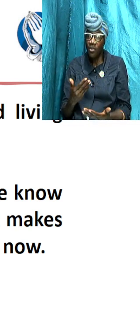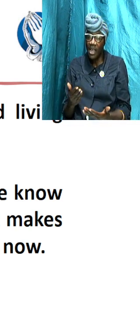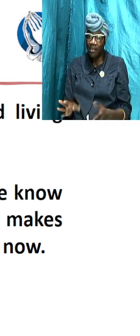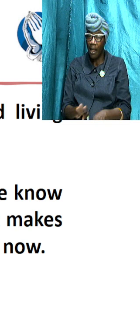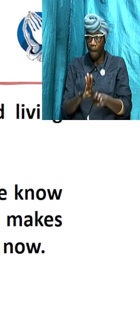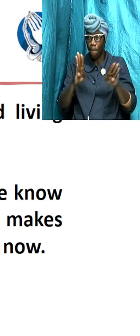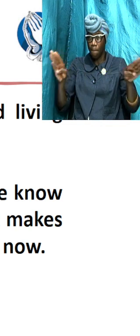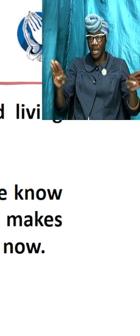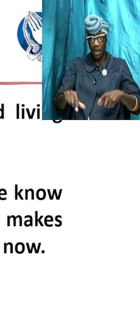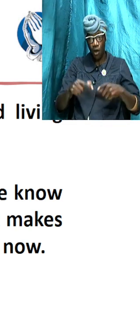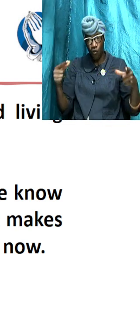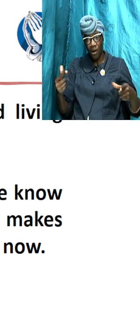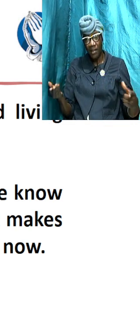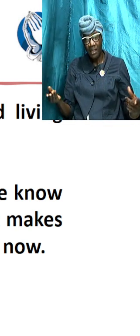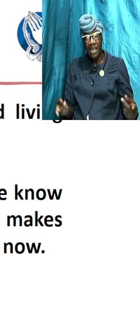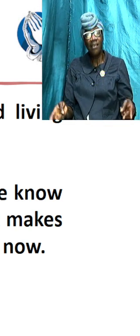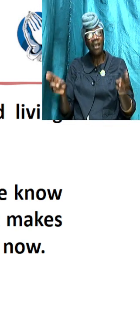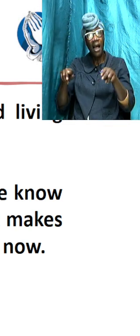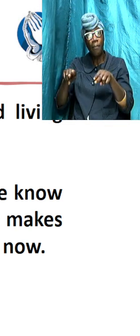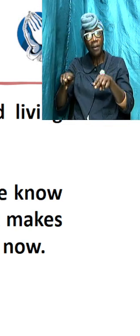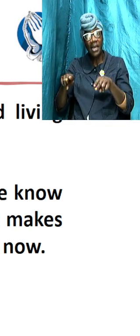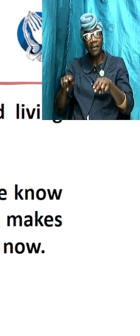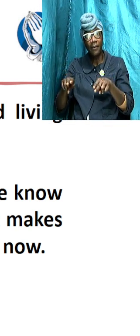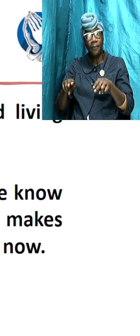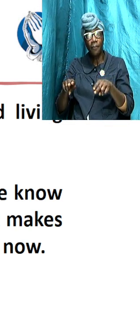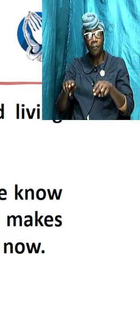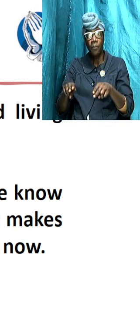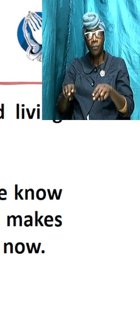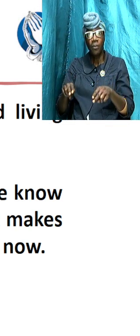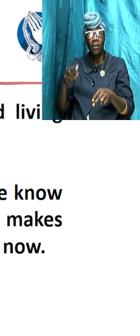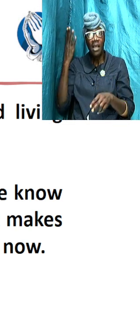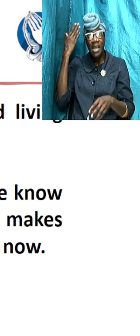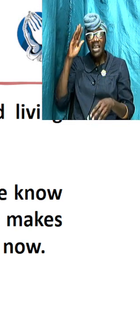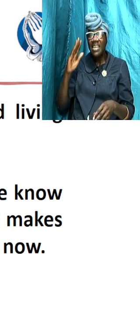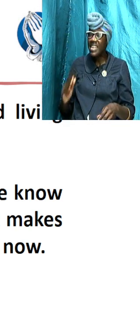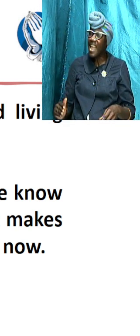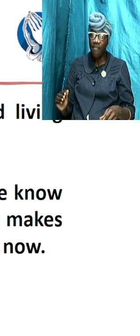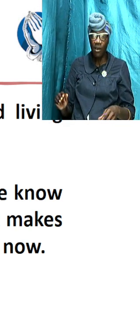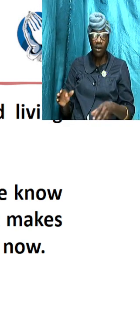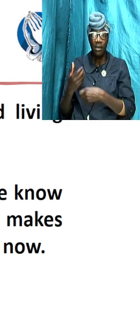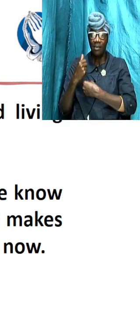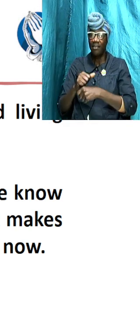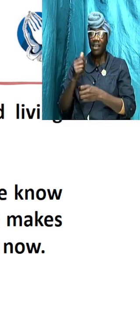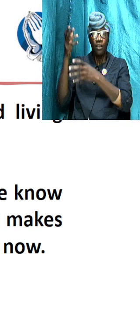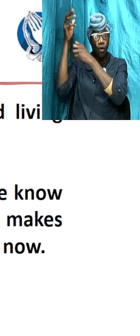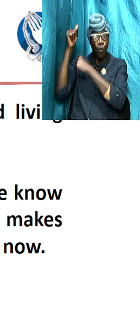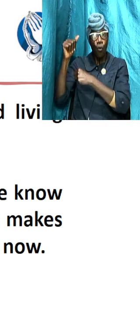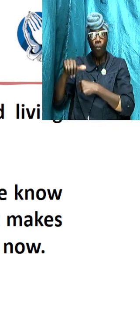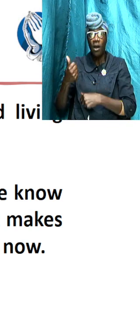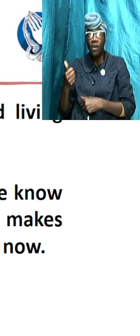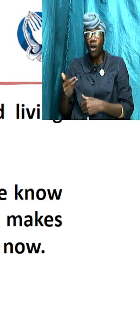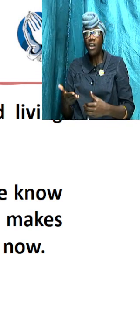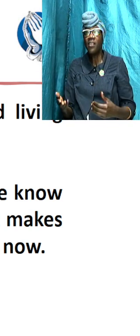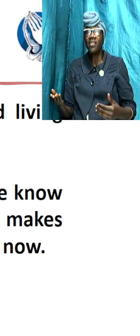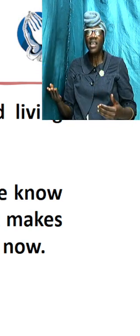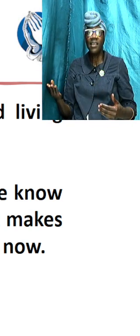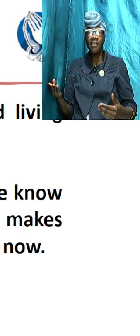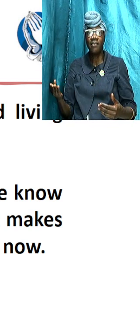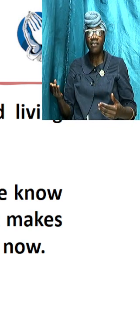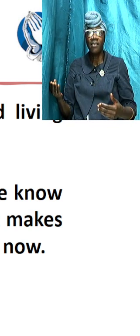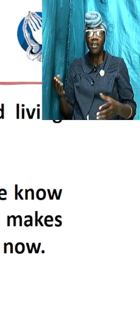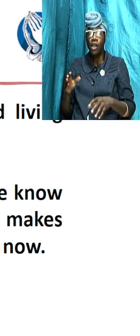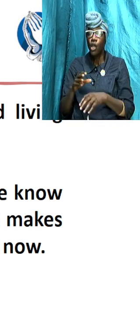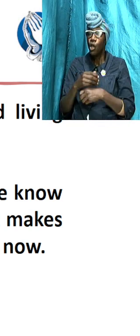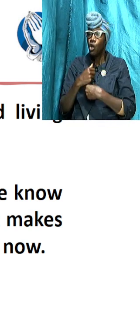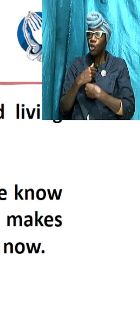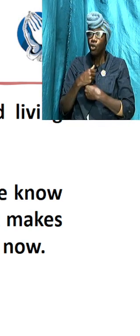going to happen. So guess what happened, brethren? We must never set our hope on other things. Don't set